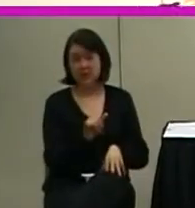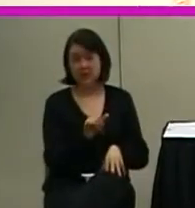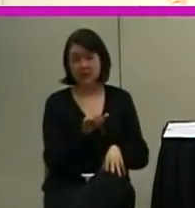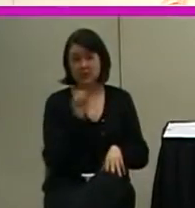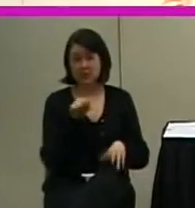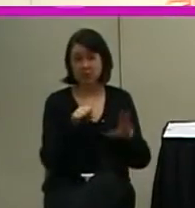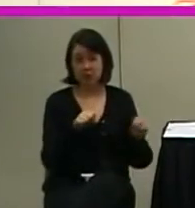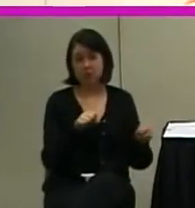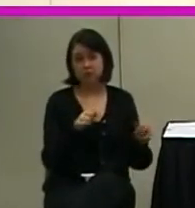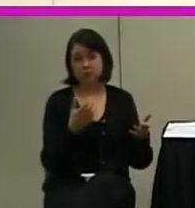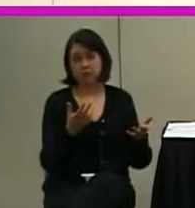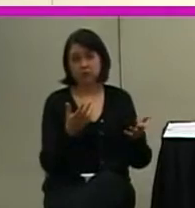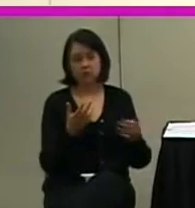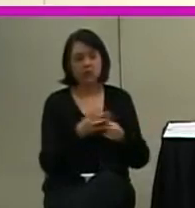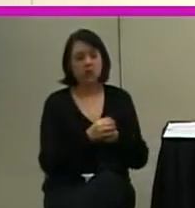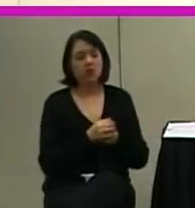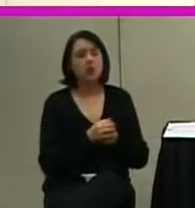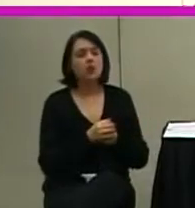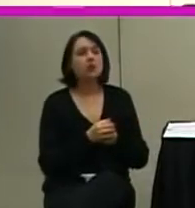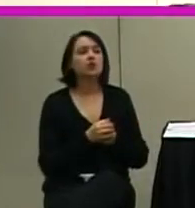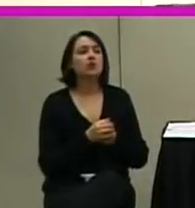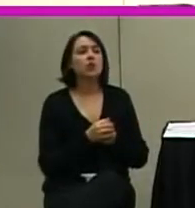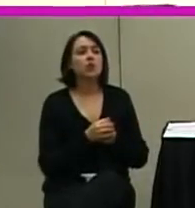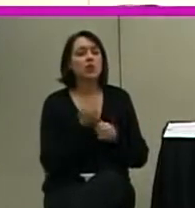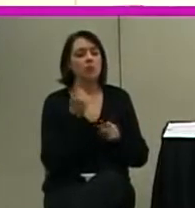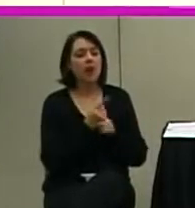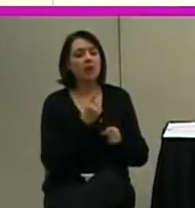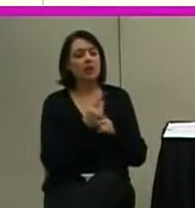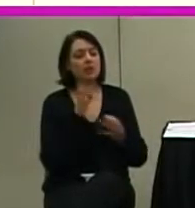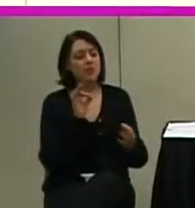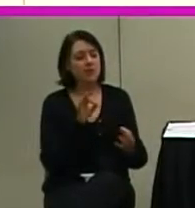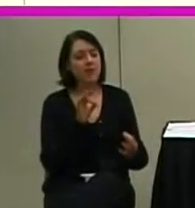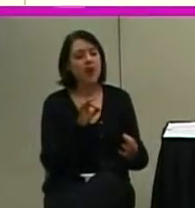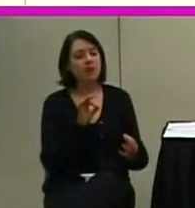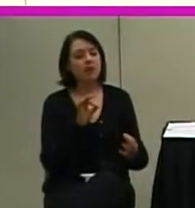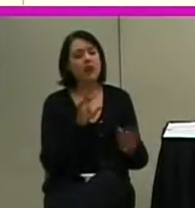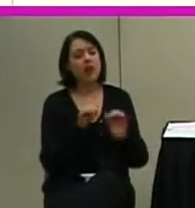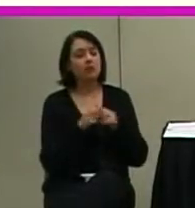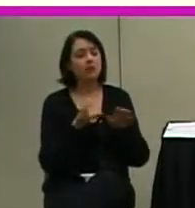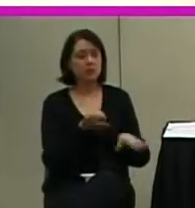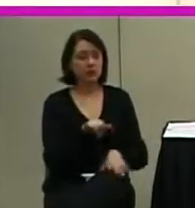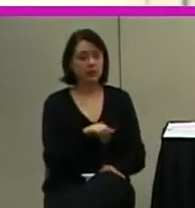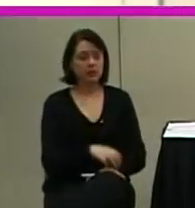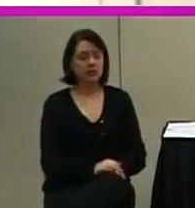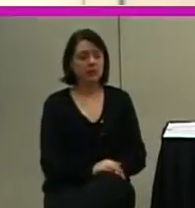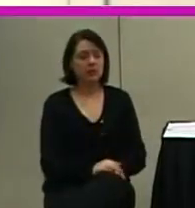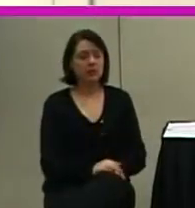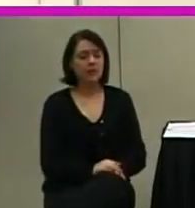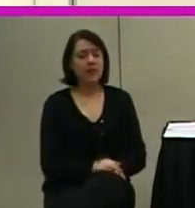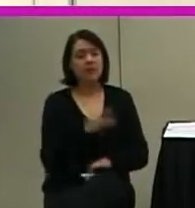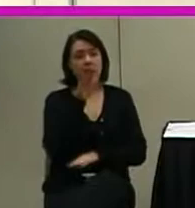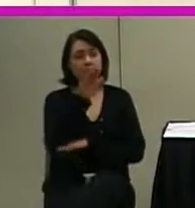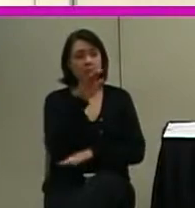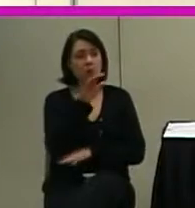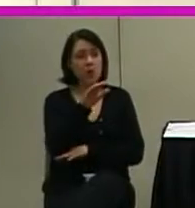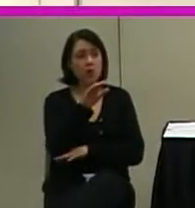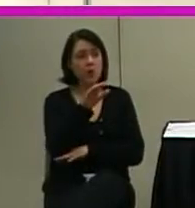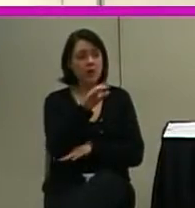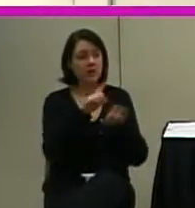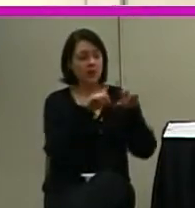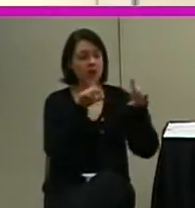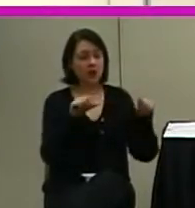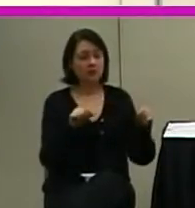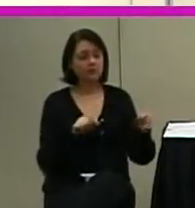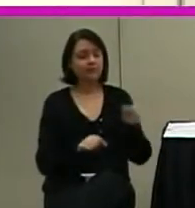did you not make it? So they get regular feedback on how they're doing. In the afternoon, they take that card